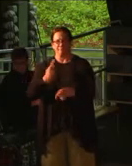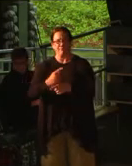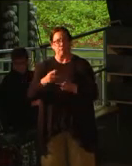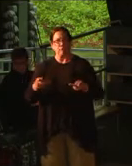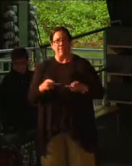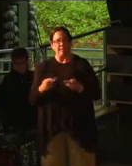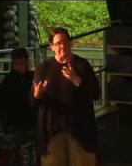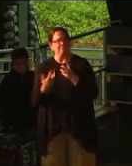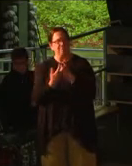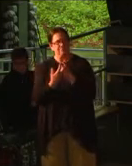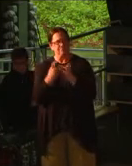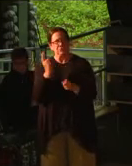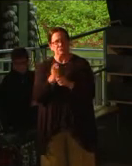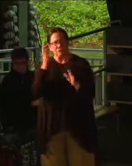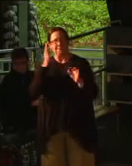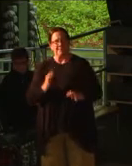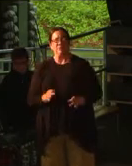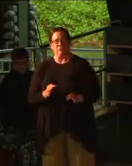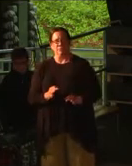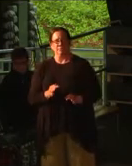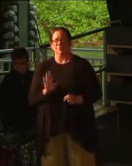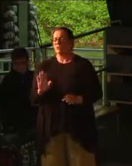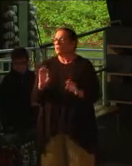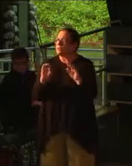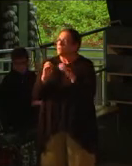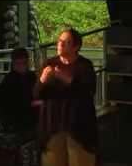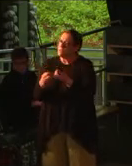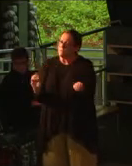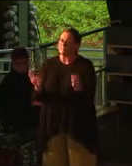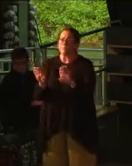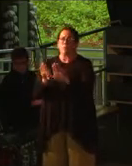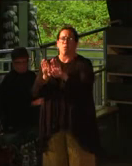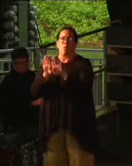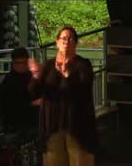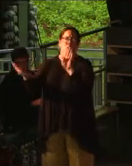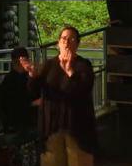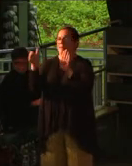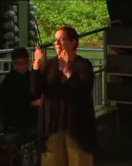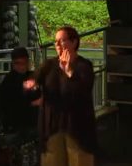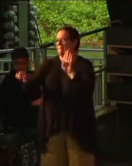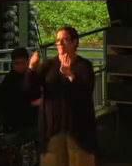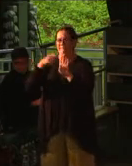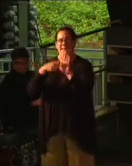me. Her office is always open and a safe place on campus.